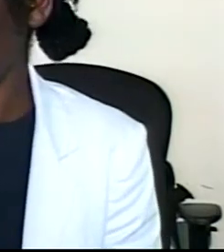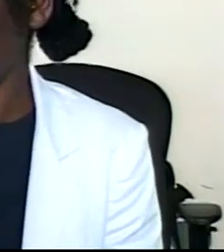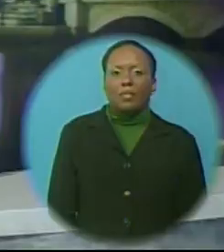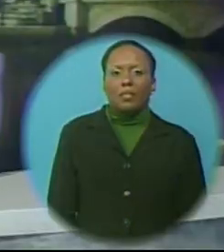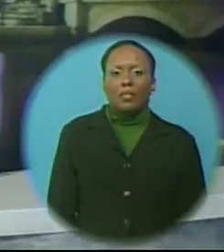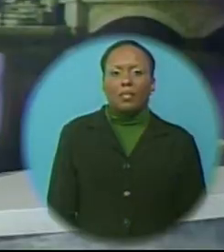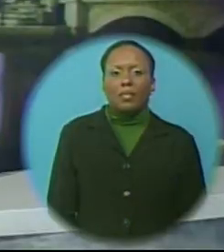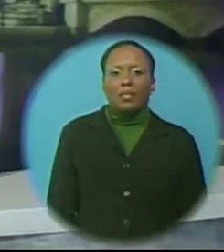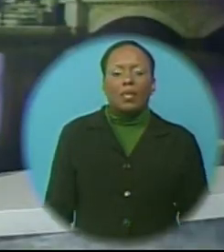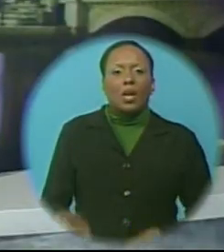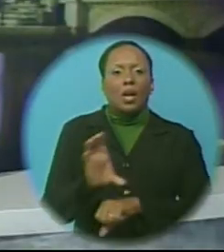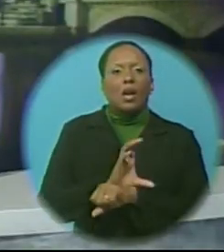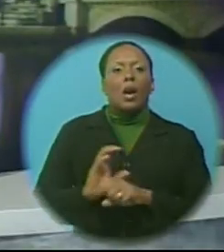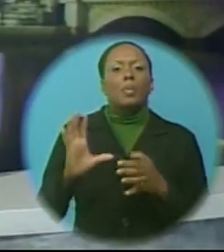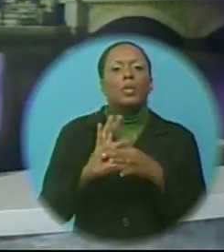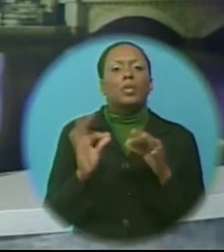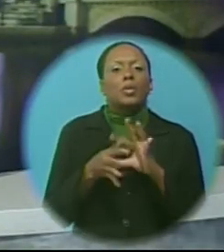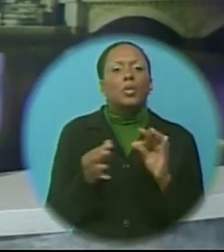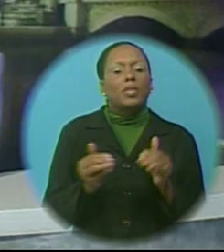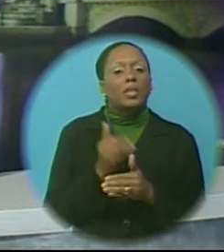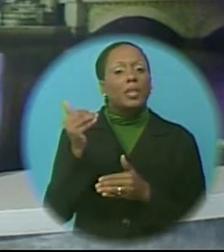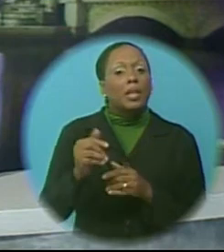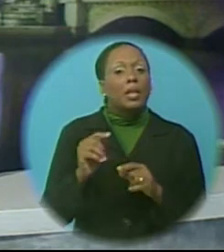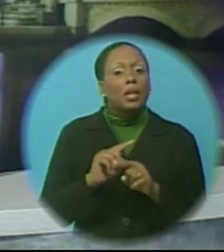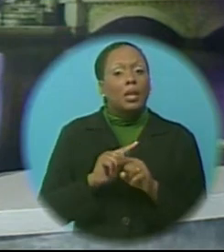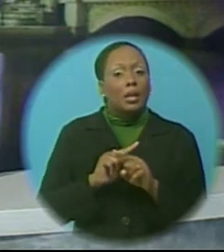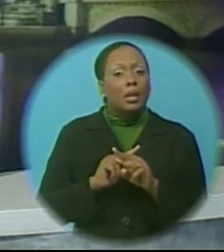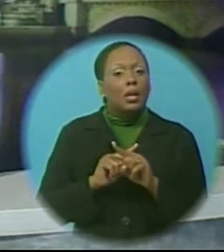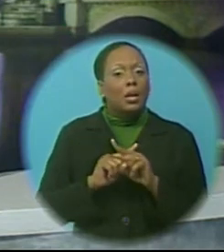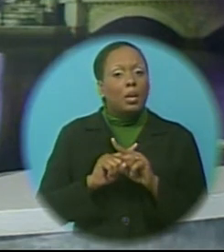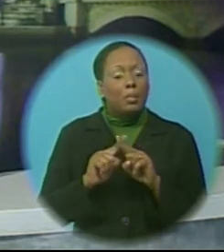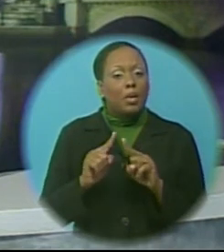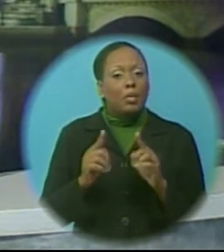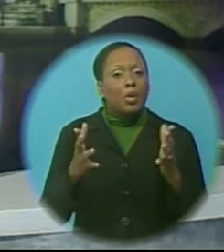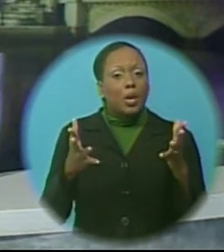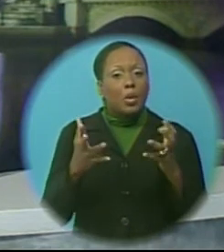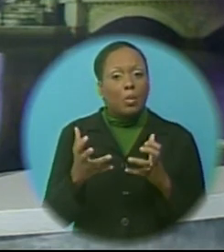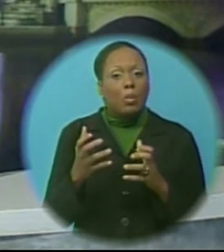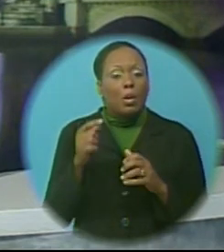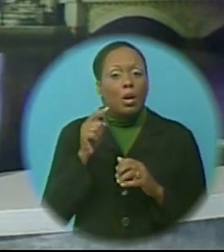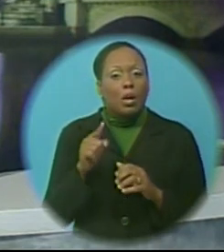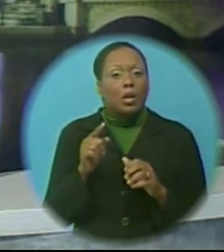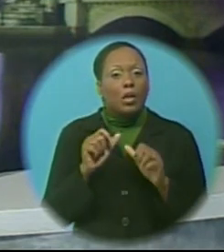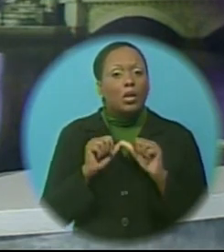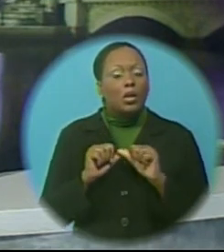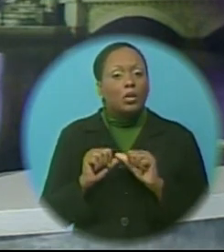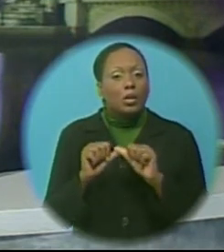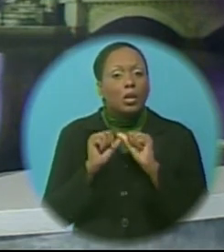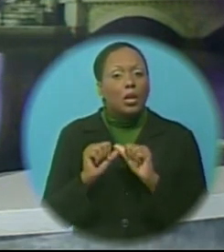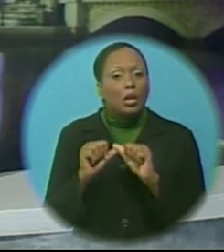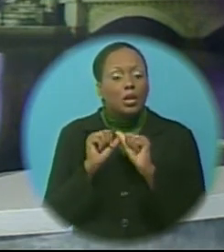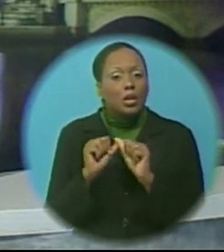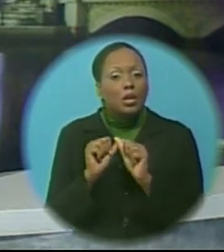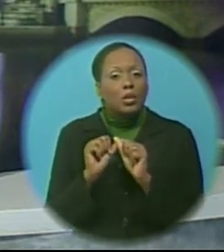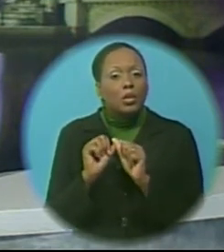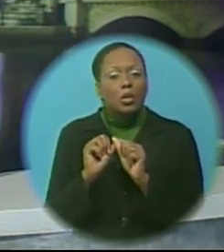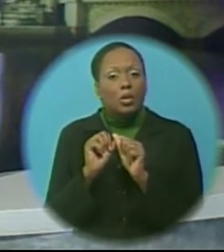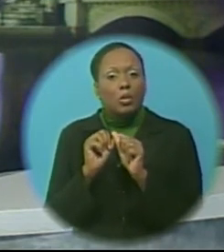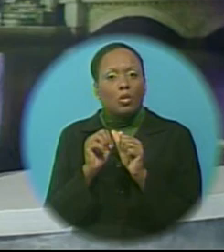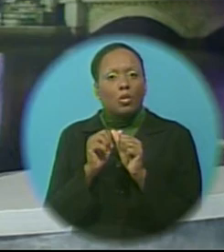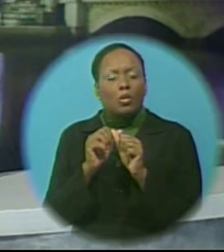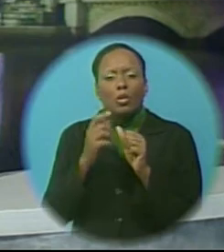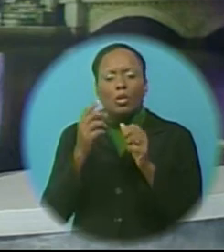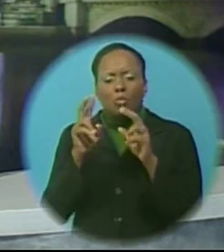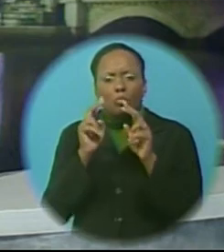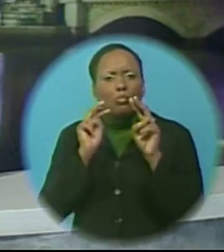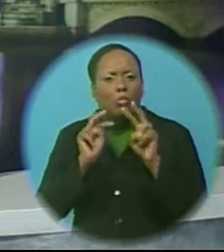material. Still to come, a look at some of the stories making headlines across the region. And remember, you can follow us on Twitter